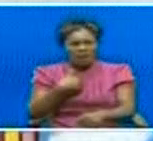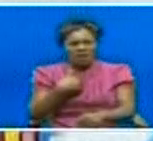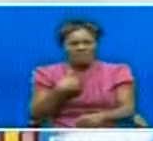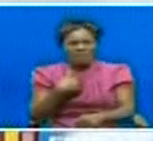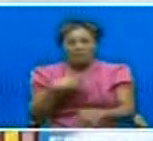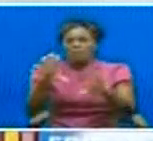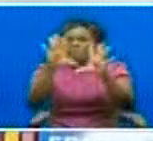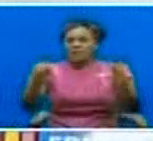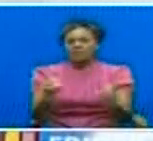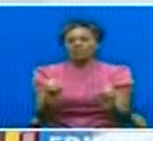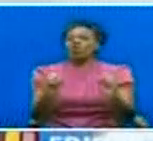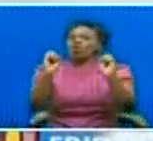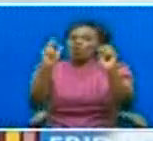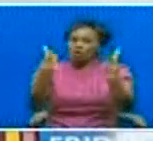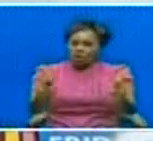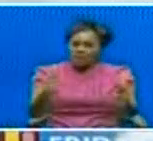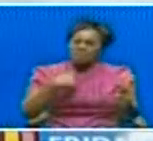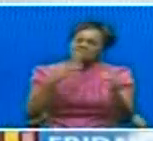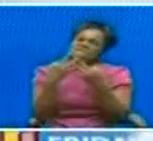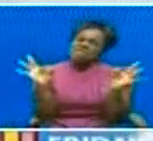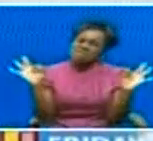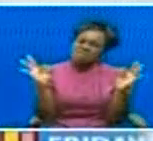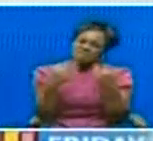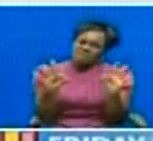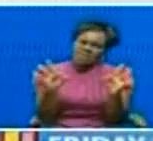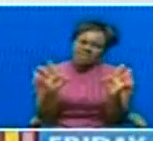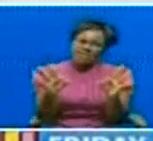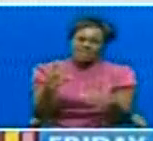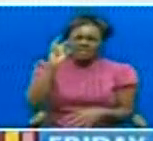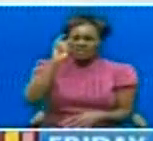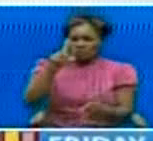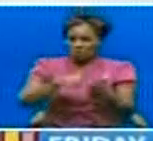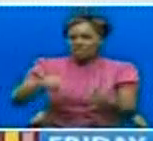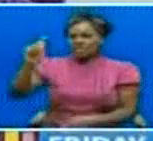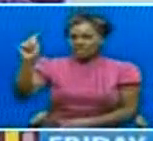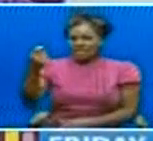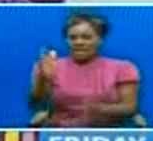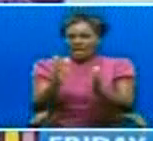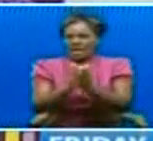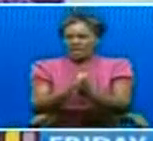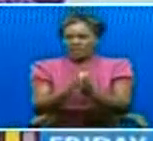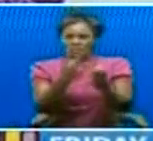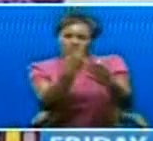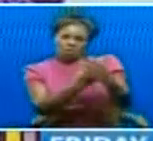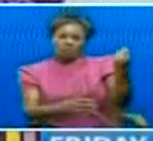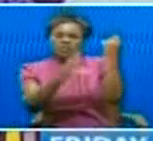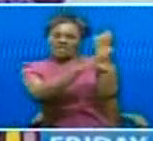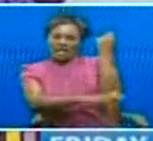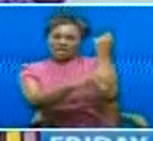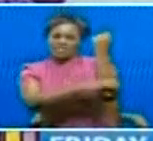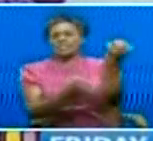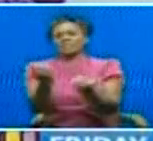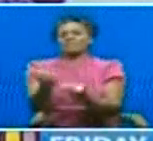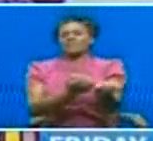have a budget. I said, it's okay. Mm-hmm. Let me do it for free. For All free? I want to see is wow, Kenya okay. uh-huh. and the two countries trade. Mm-hmm.